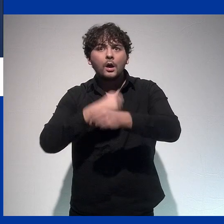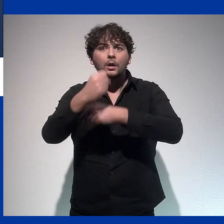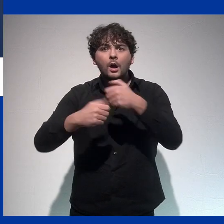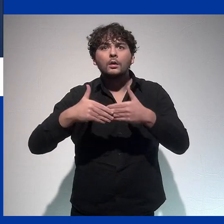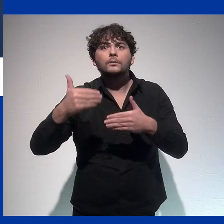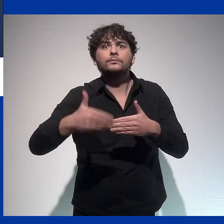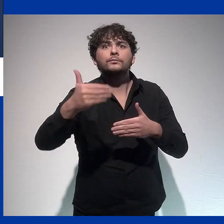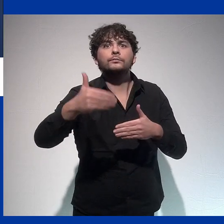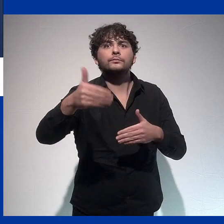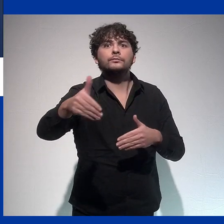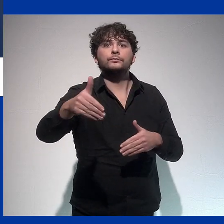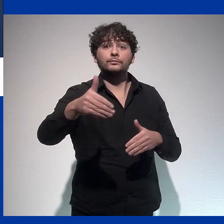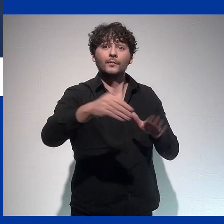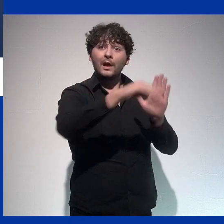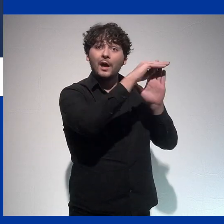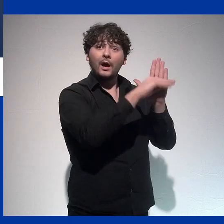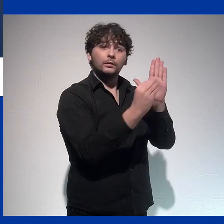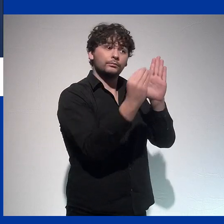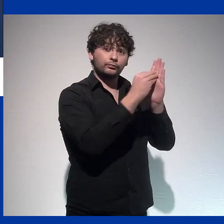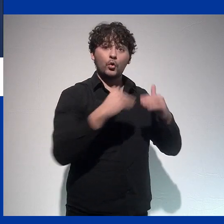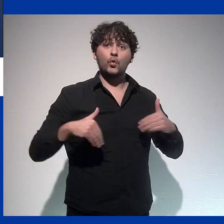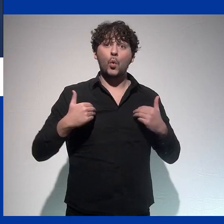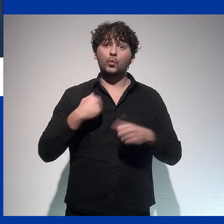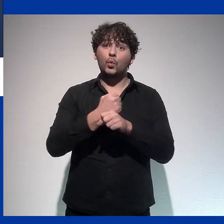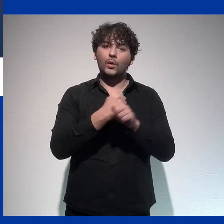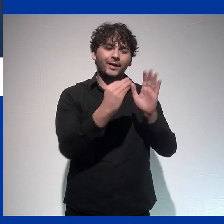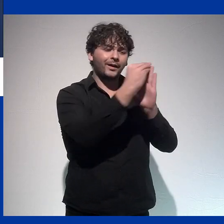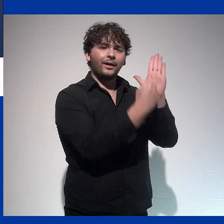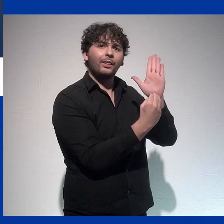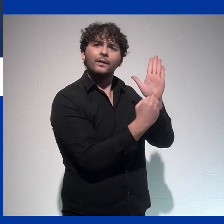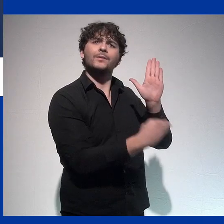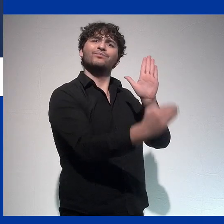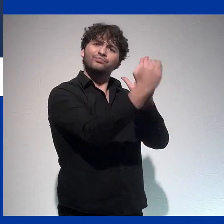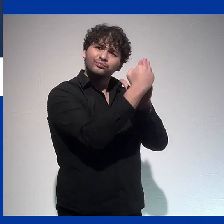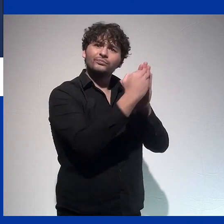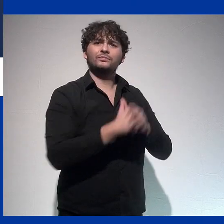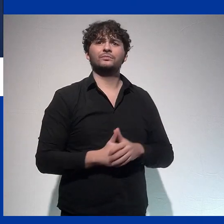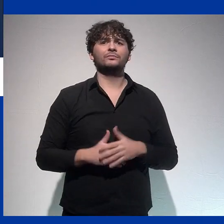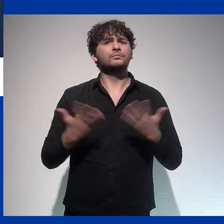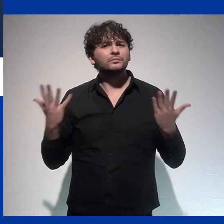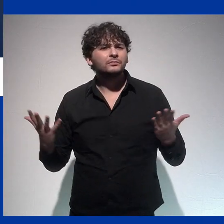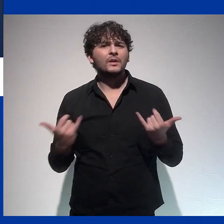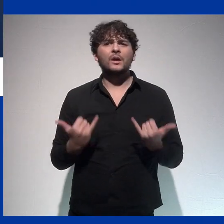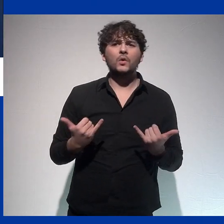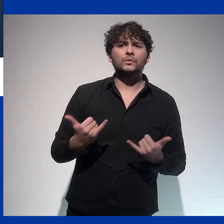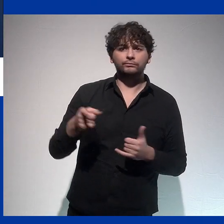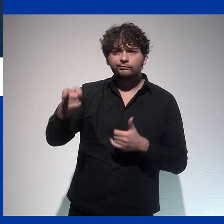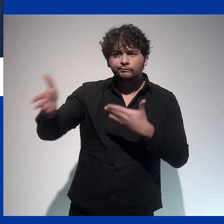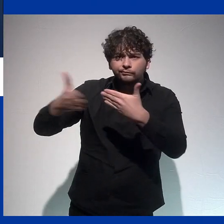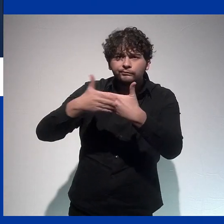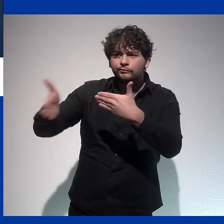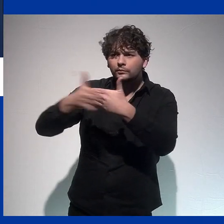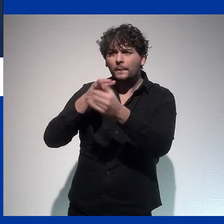for youth work to be put on top of the European agenda. And this is why we don't only have wonderful resolutions, documents